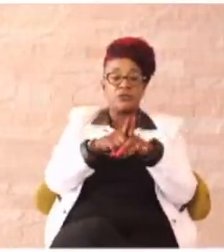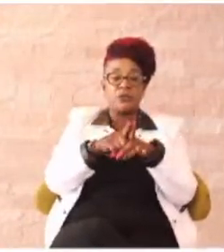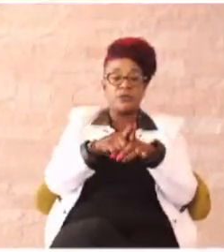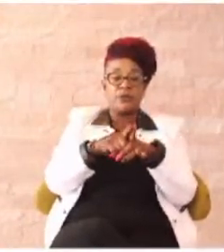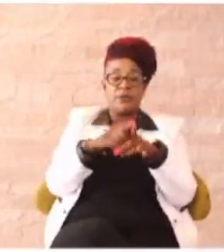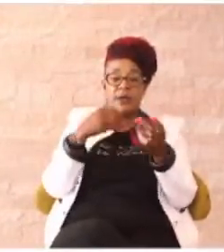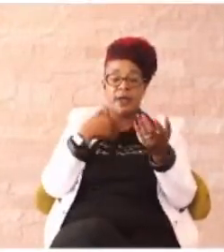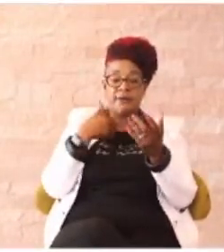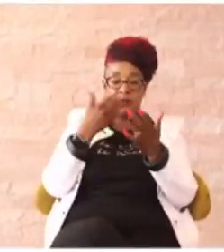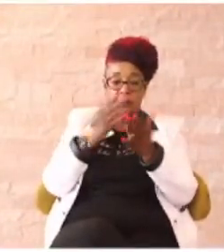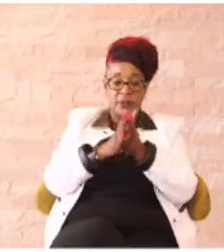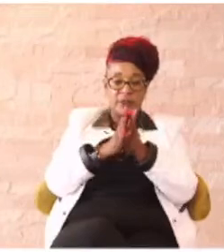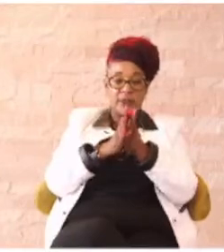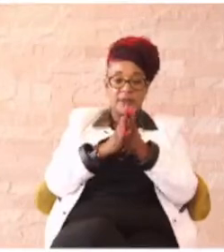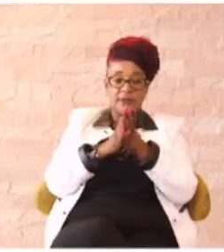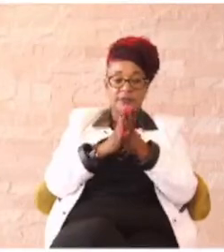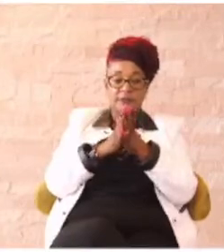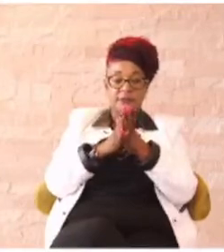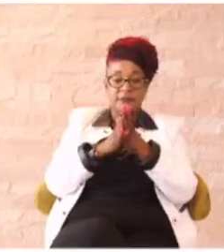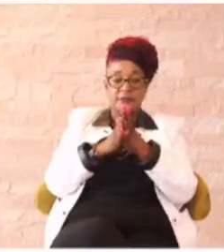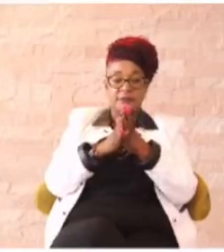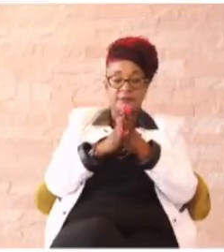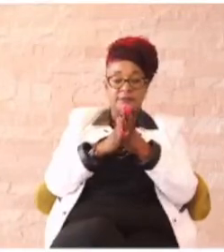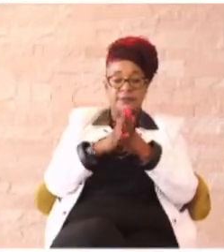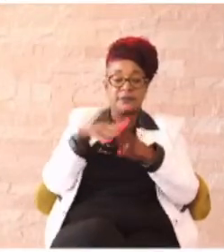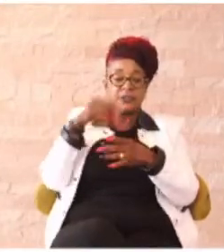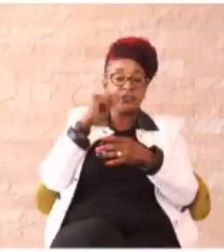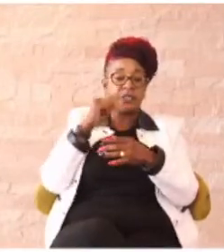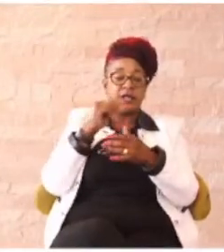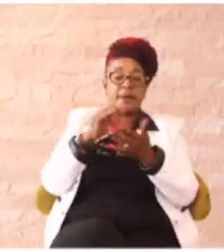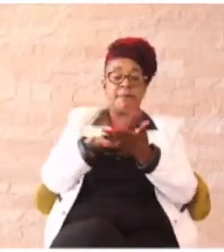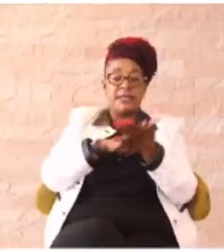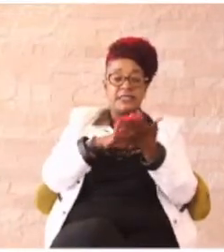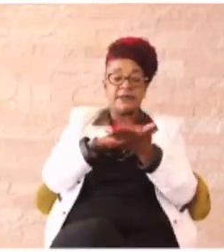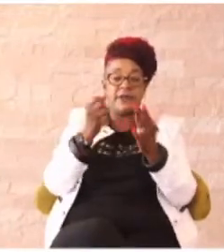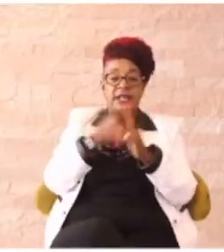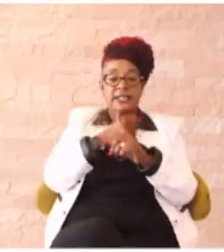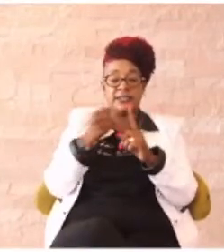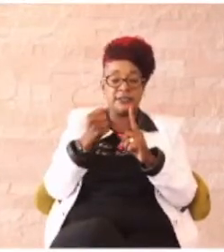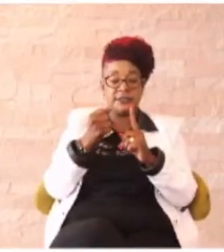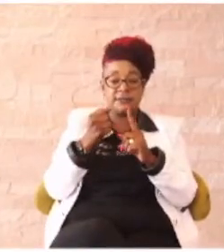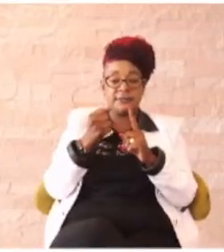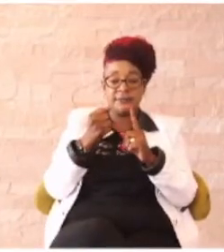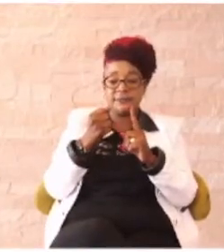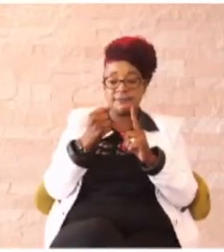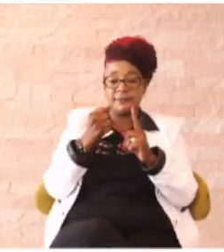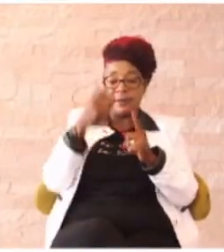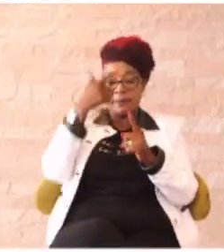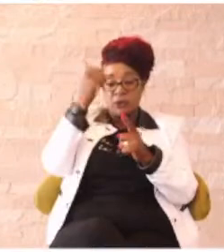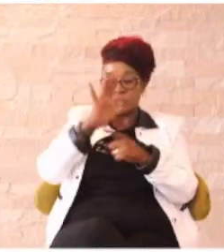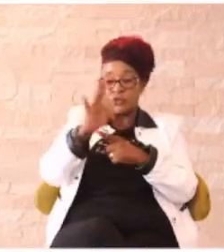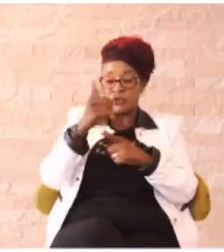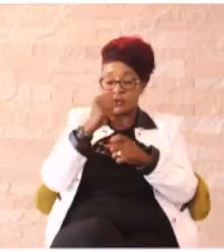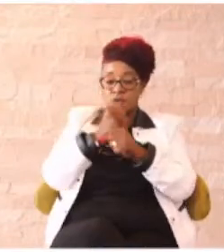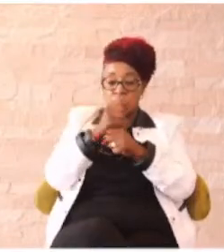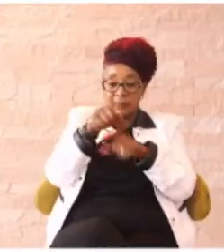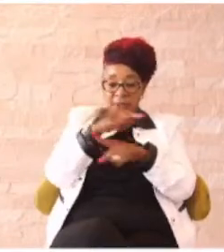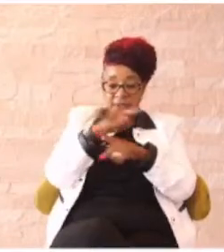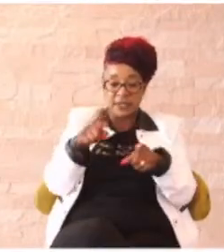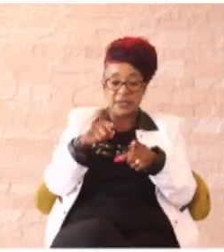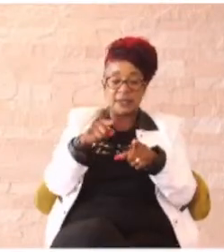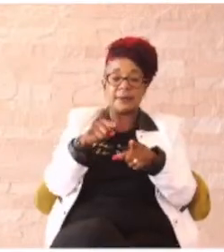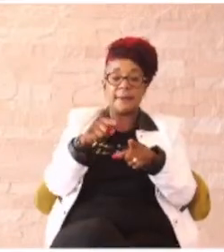helping the fighting gender-based violence, because perpetrators fear